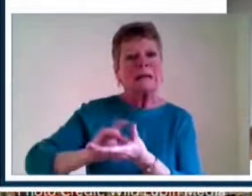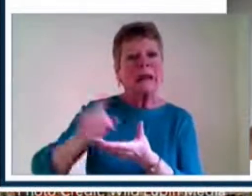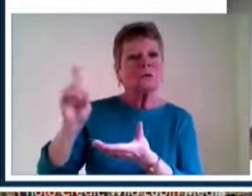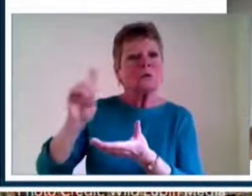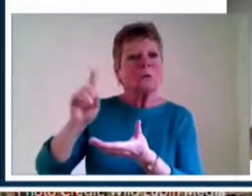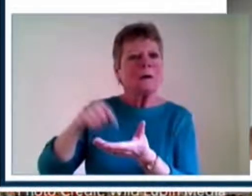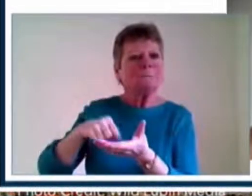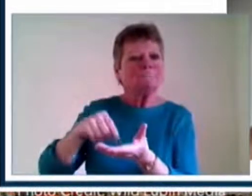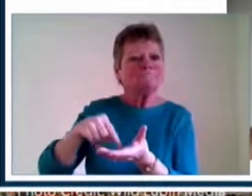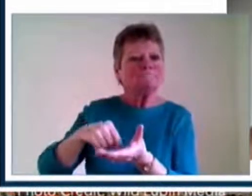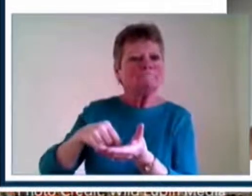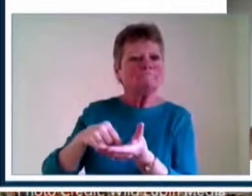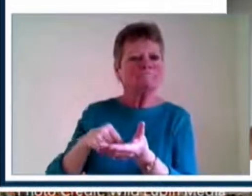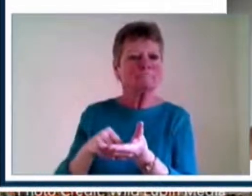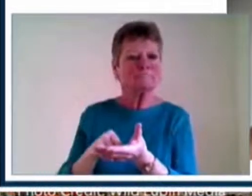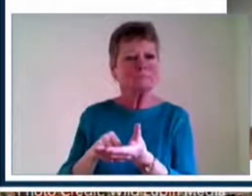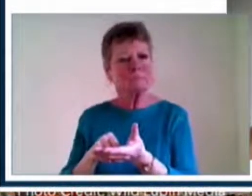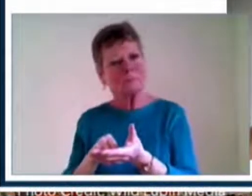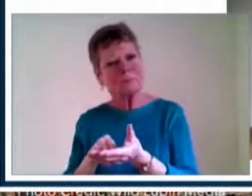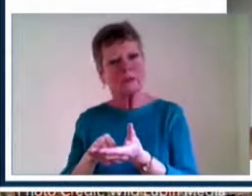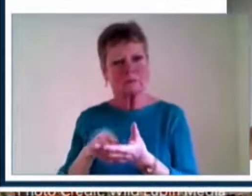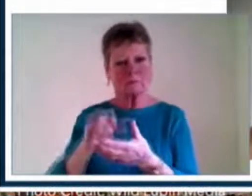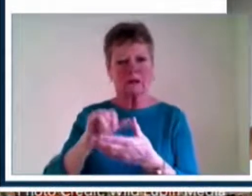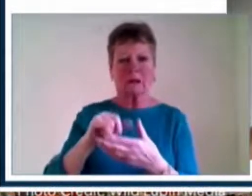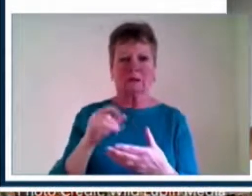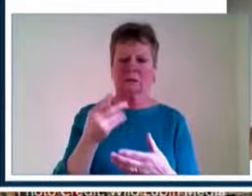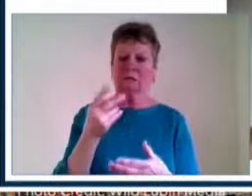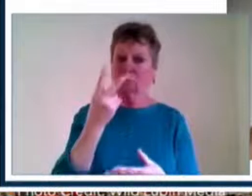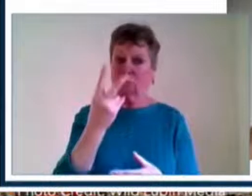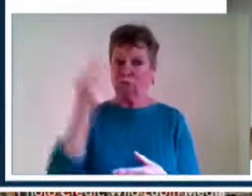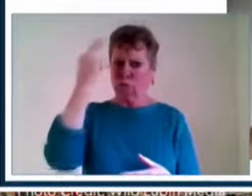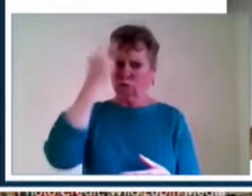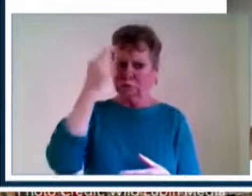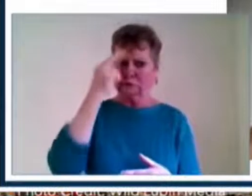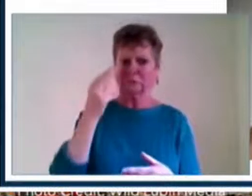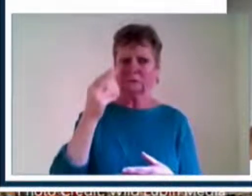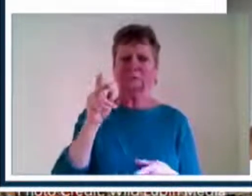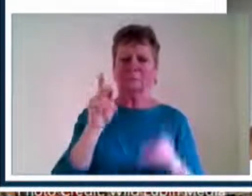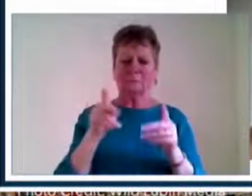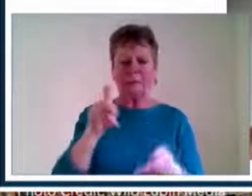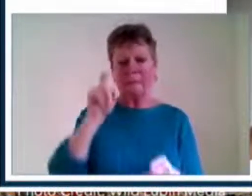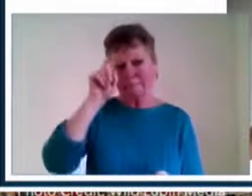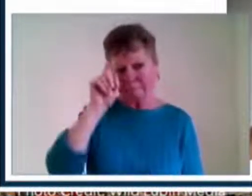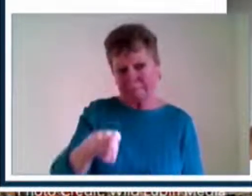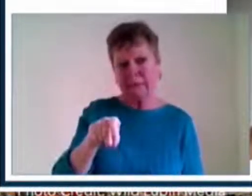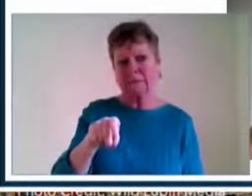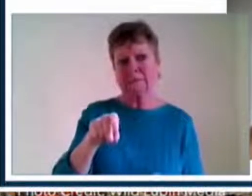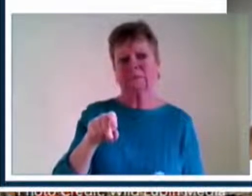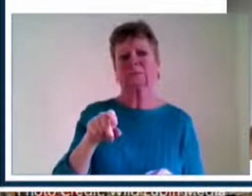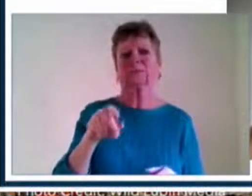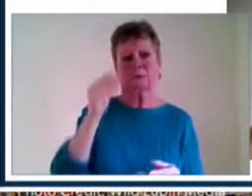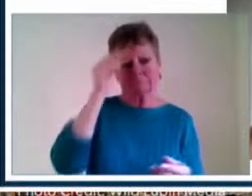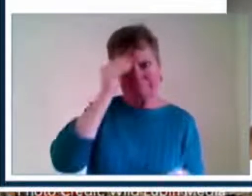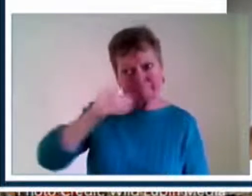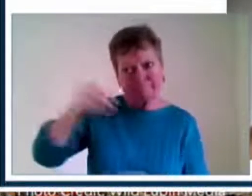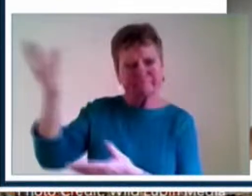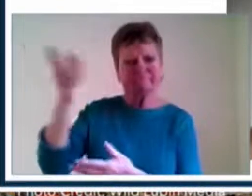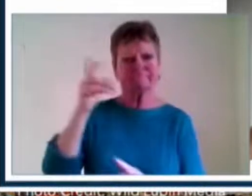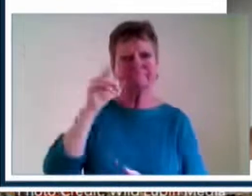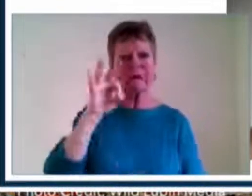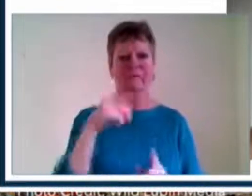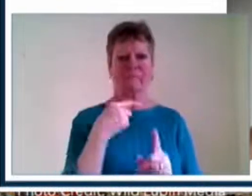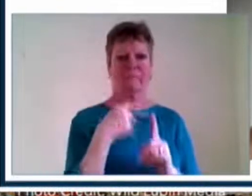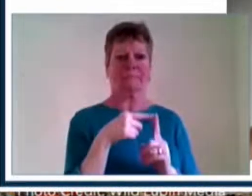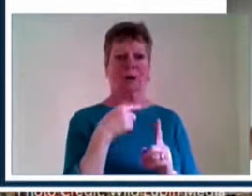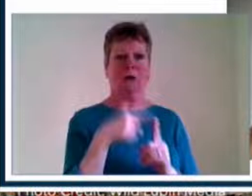that's a bit of an aside, but those are two critically important reasons why people need to report if they are positive